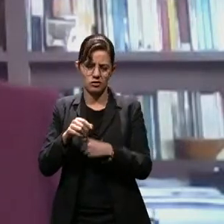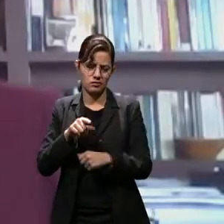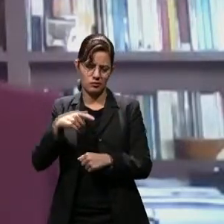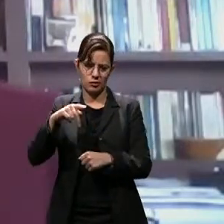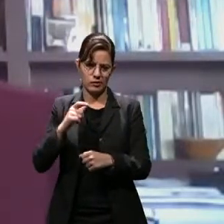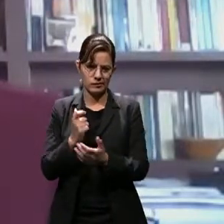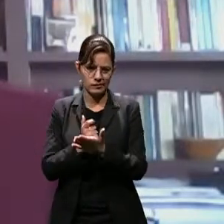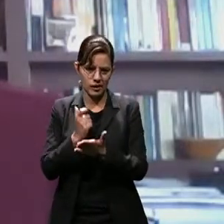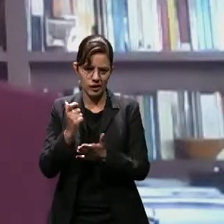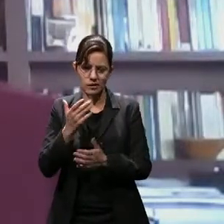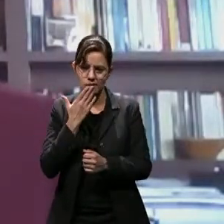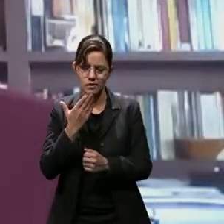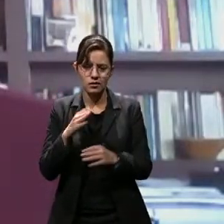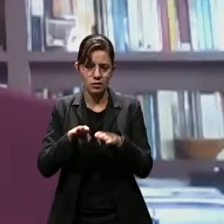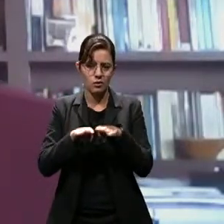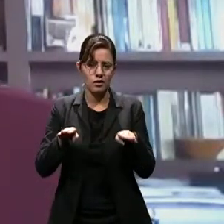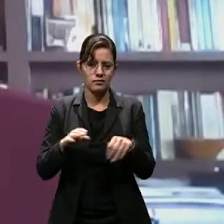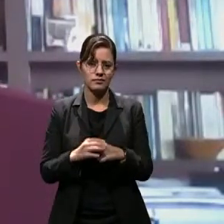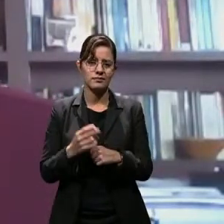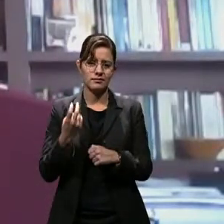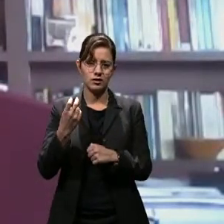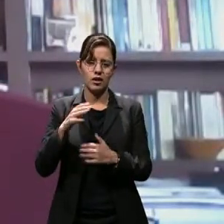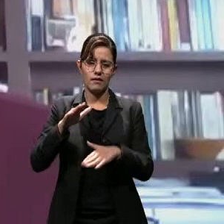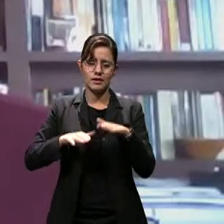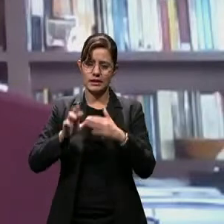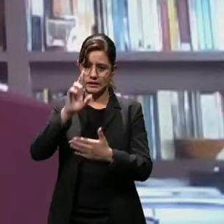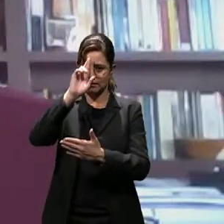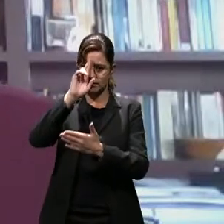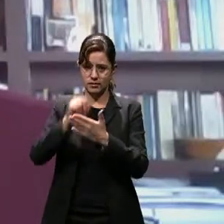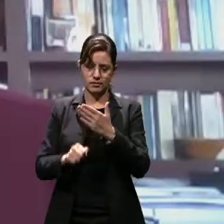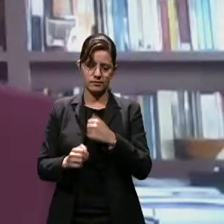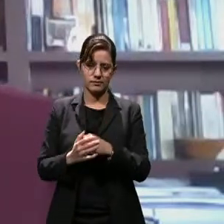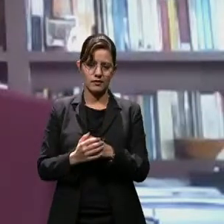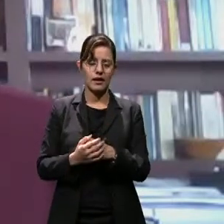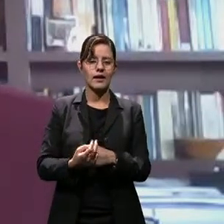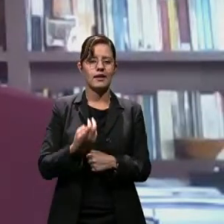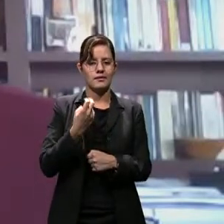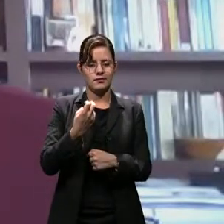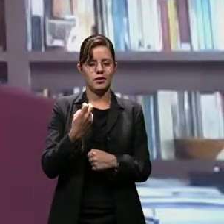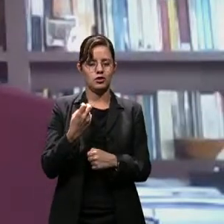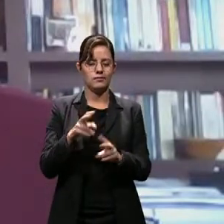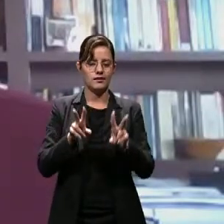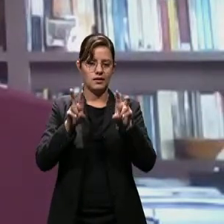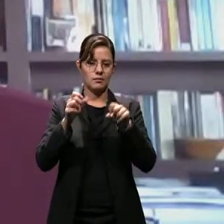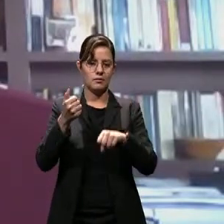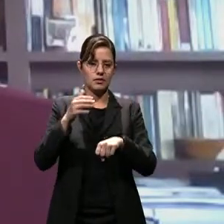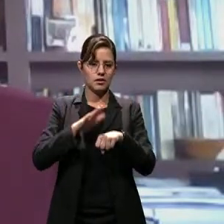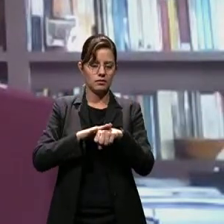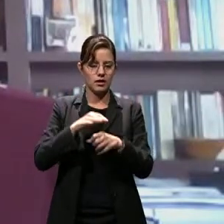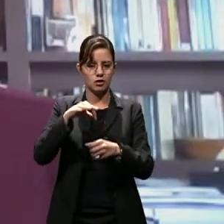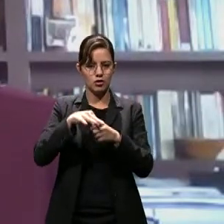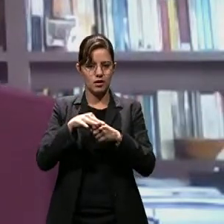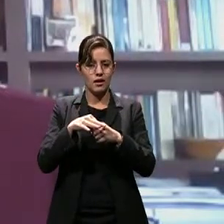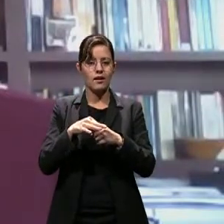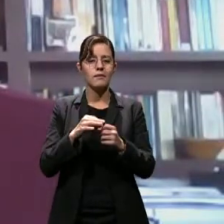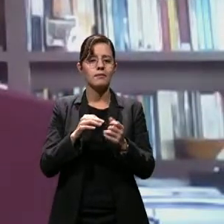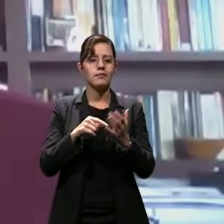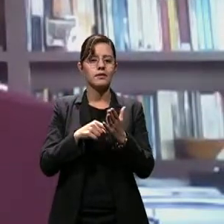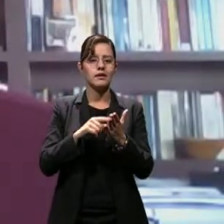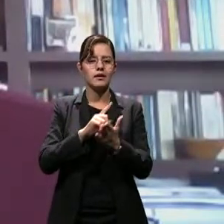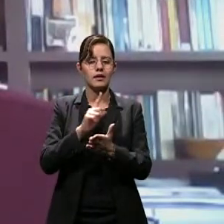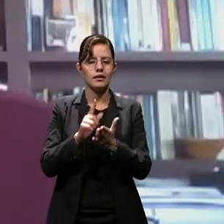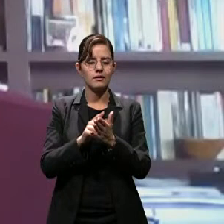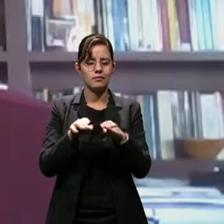So, regarding the electoral bodies, specifically during the elections, the